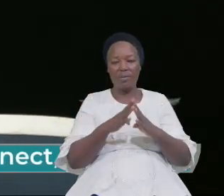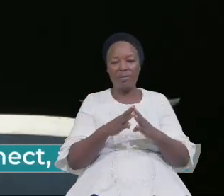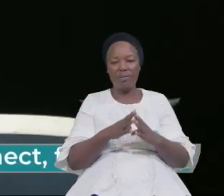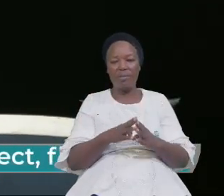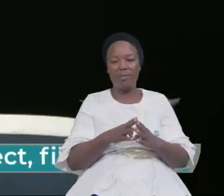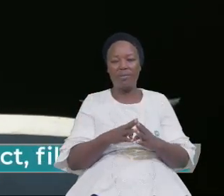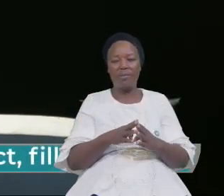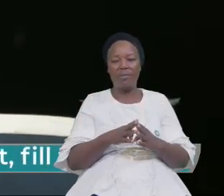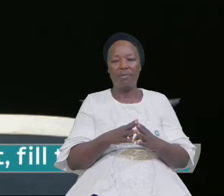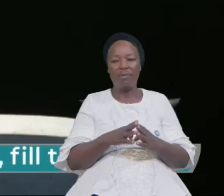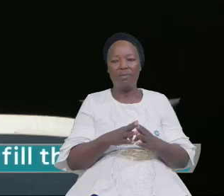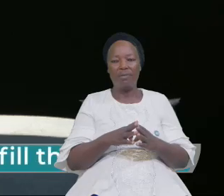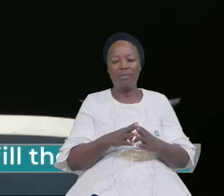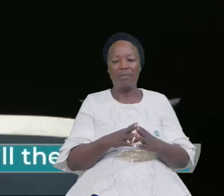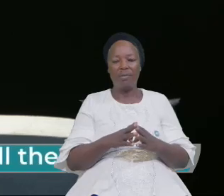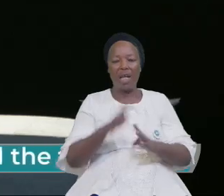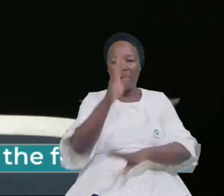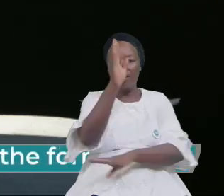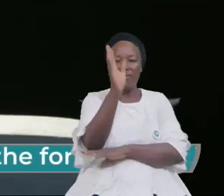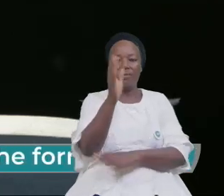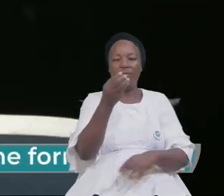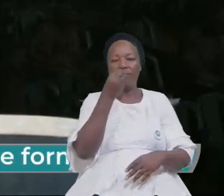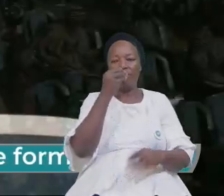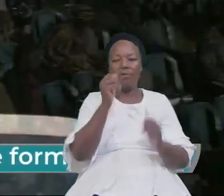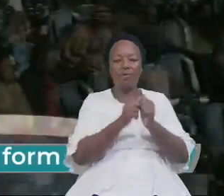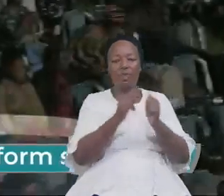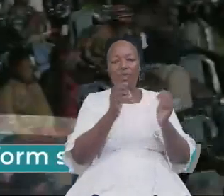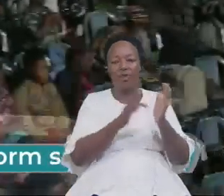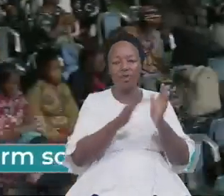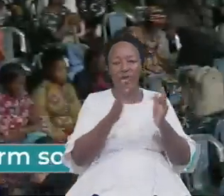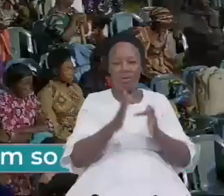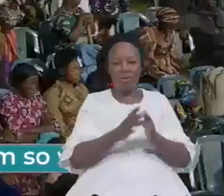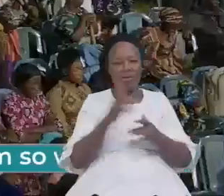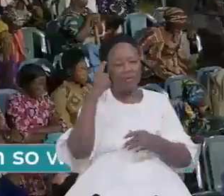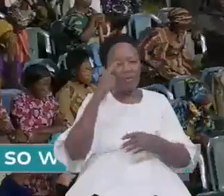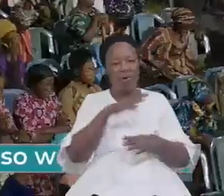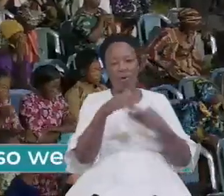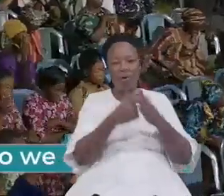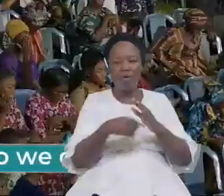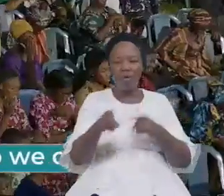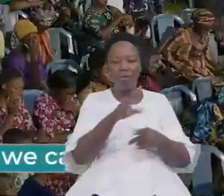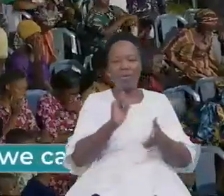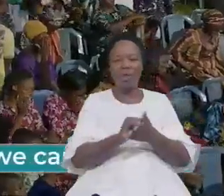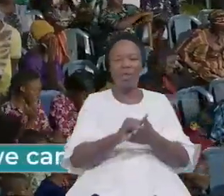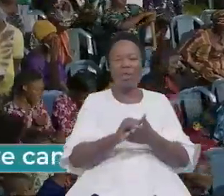Lunch Hour with Jesus, for all those who gave their life to Christ